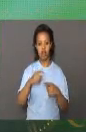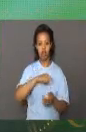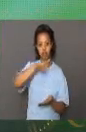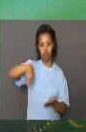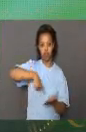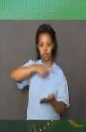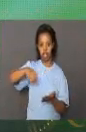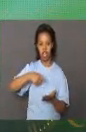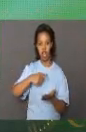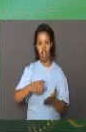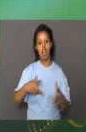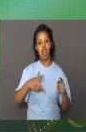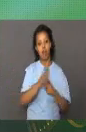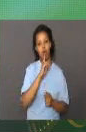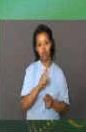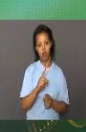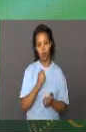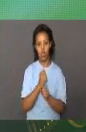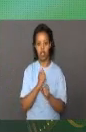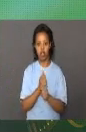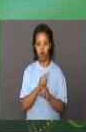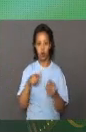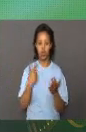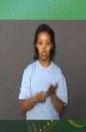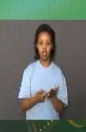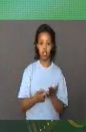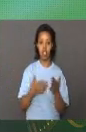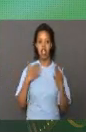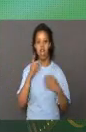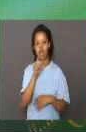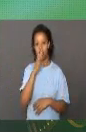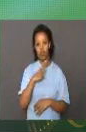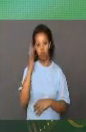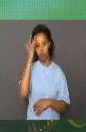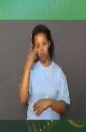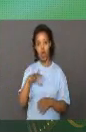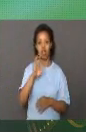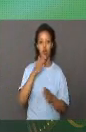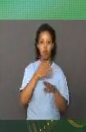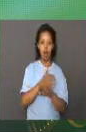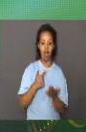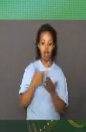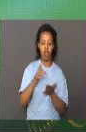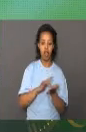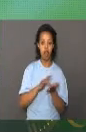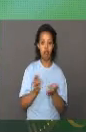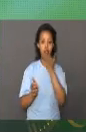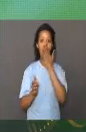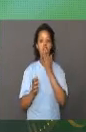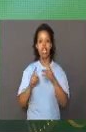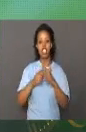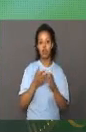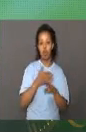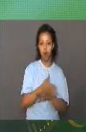are different anti-retroviral drugs used to target different stages of the